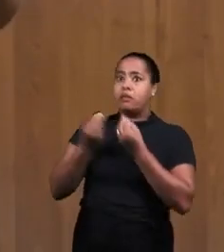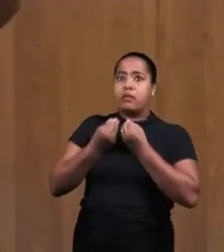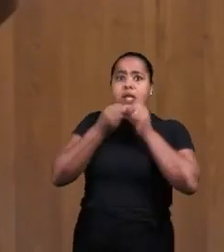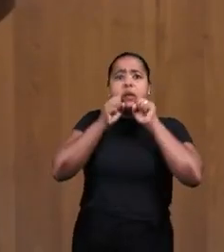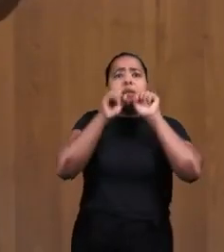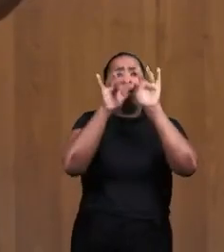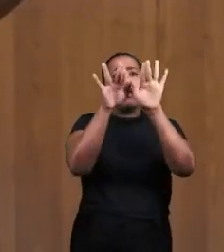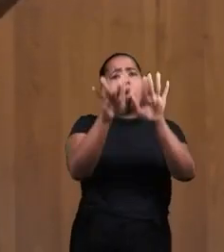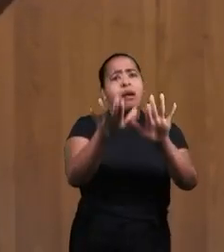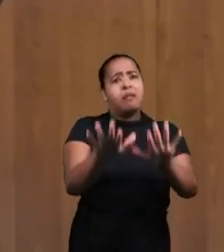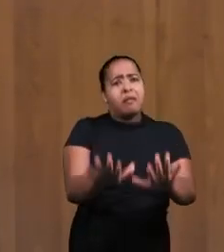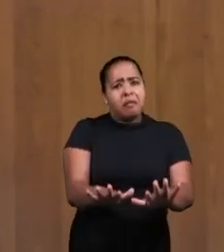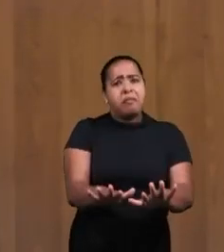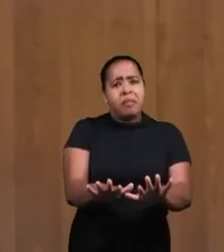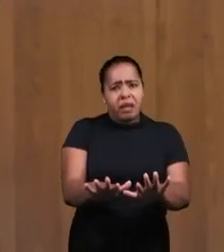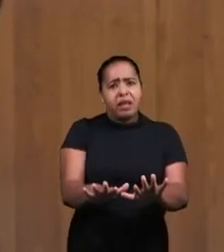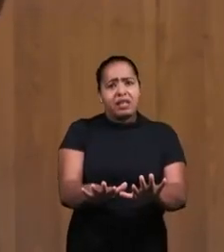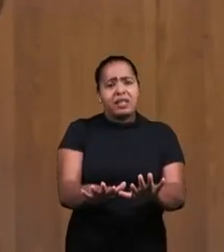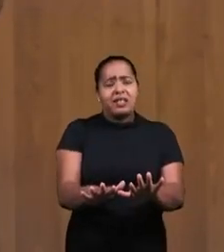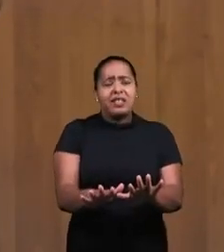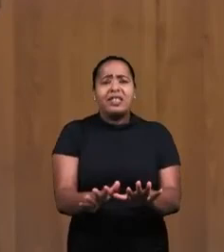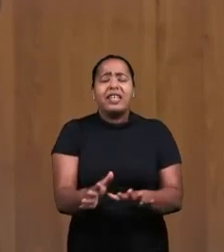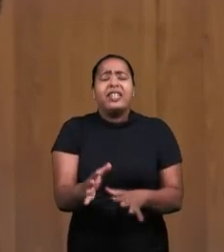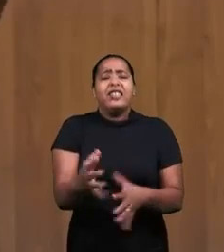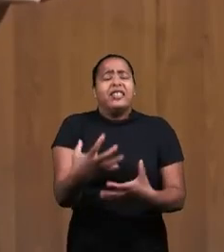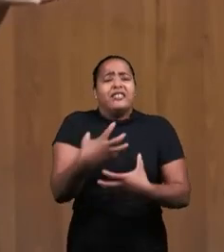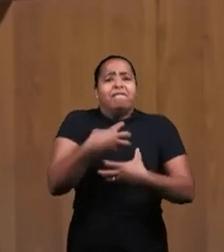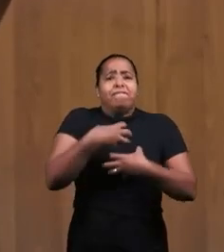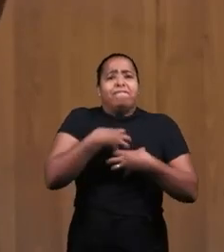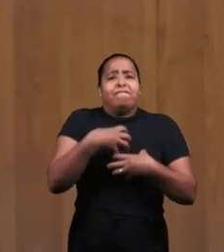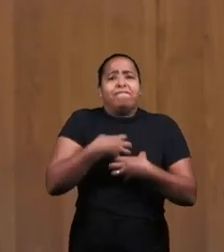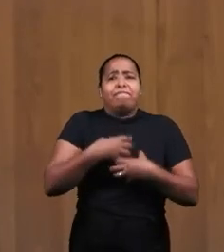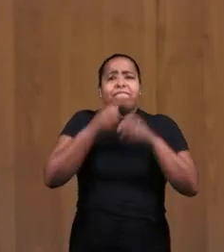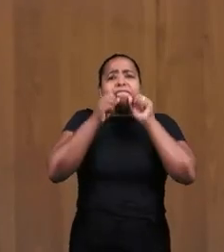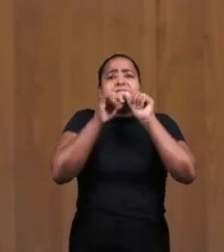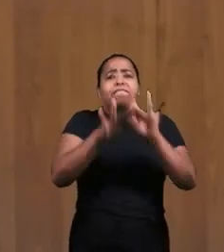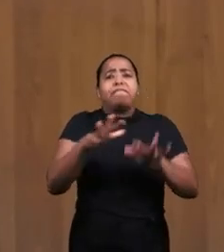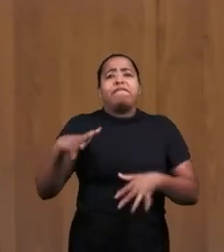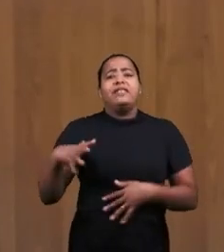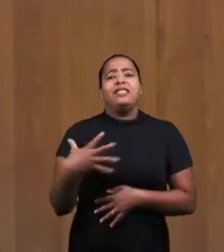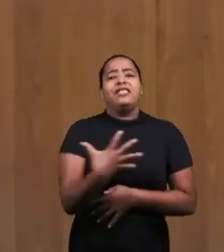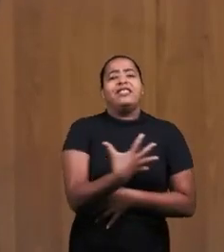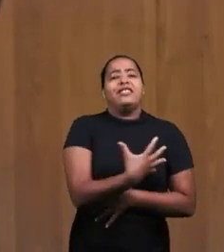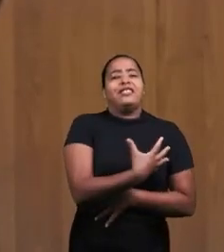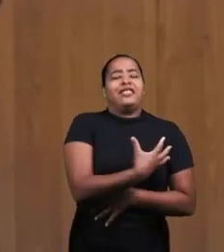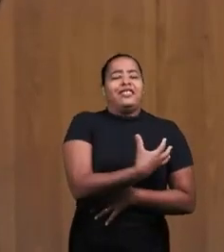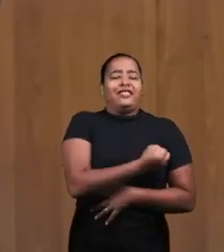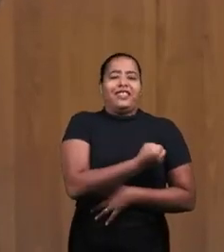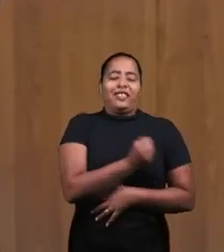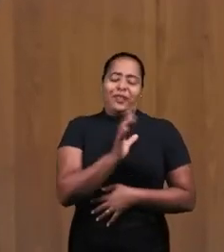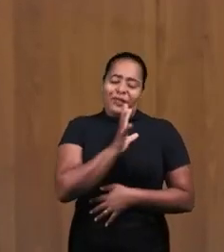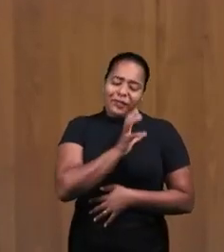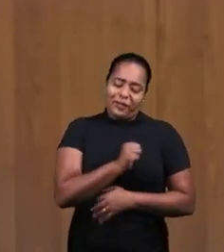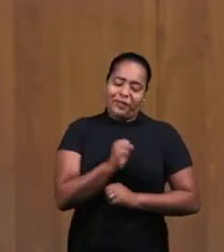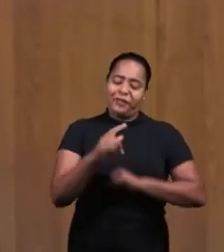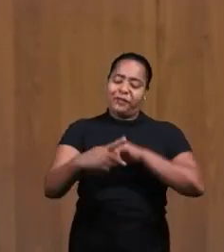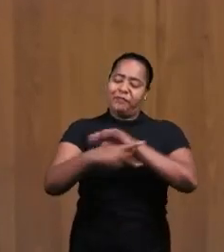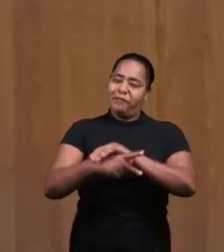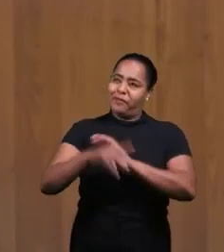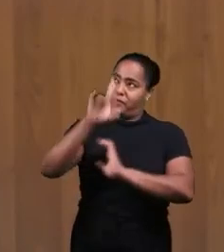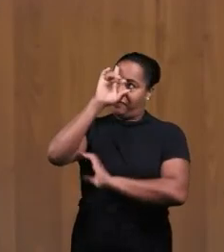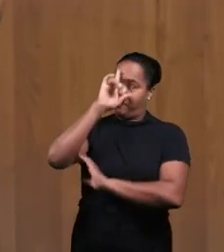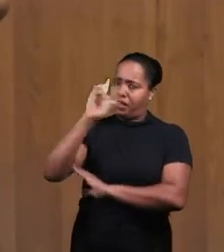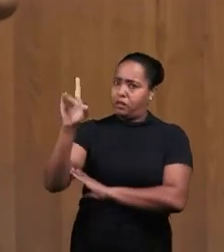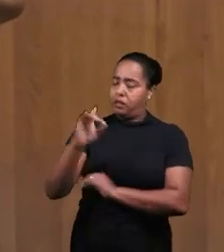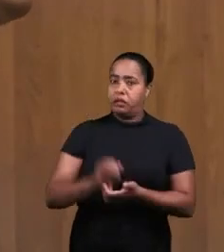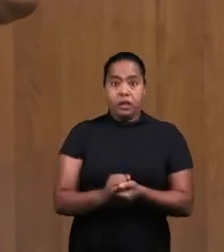blessing of providing us with the taste of sweetness of salvation, the sweetness of the great love of